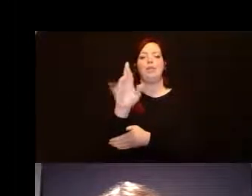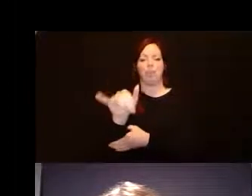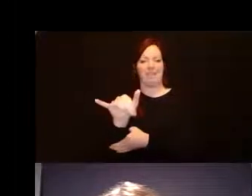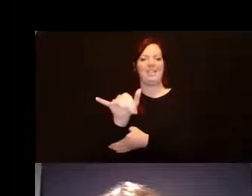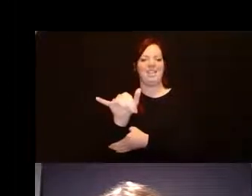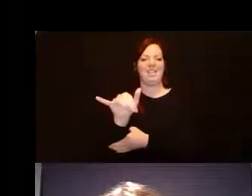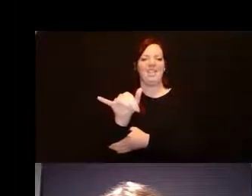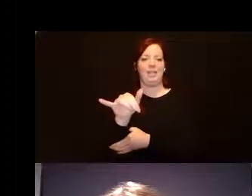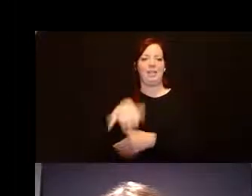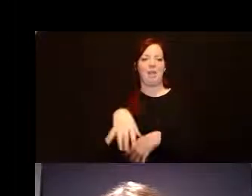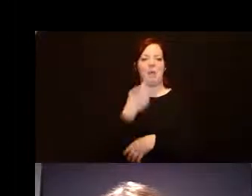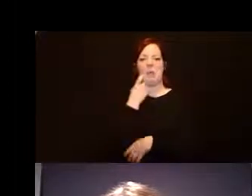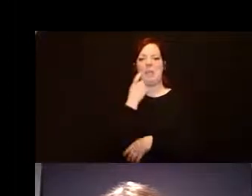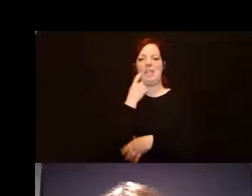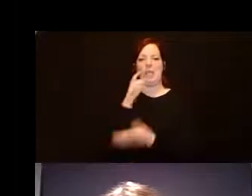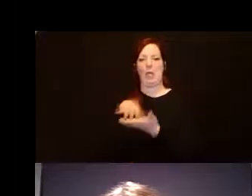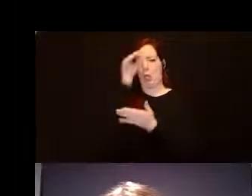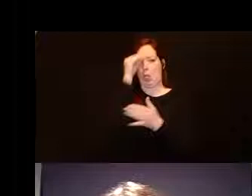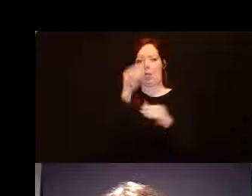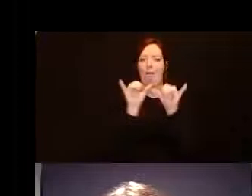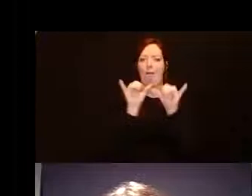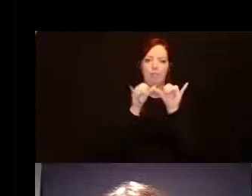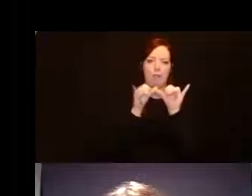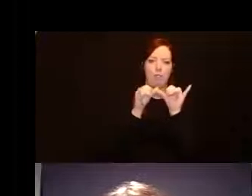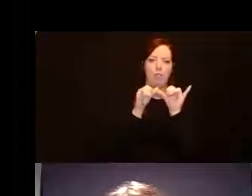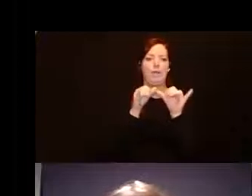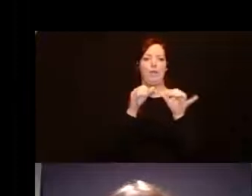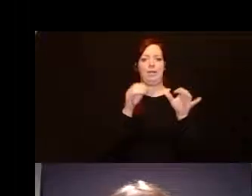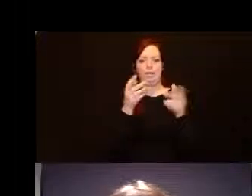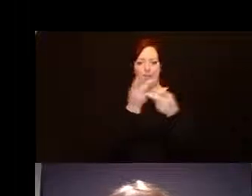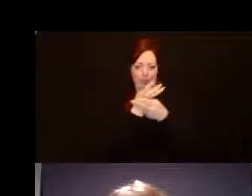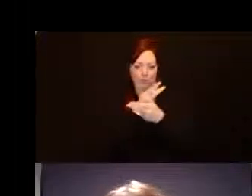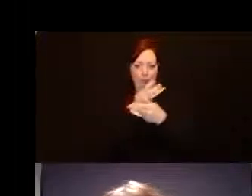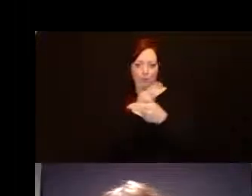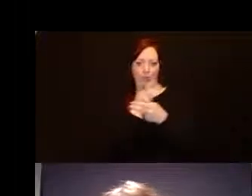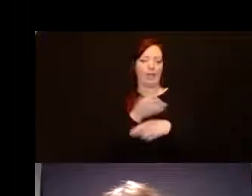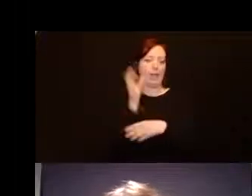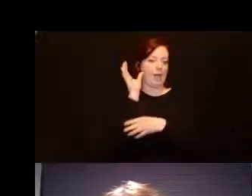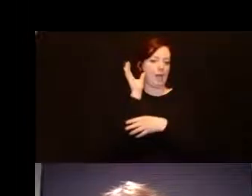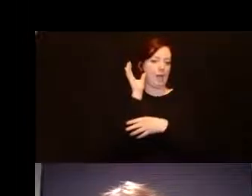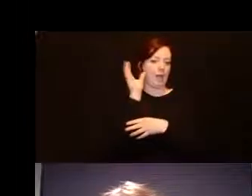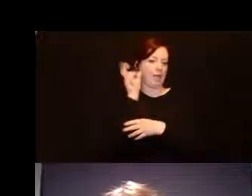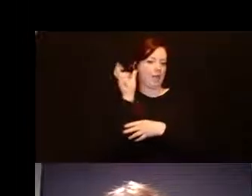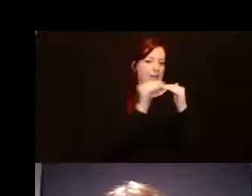heard about, and how to calculate the listening level over listening time.